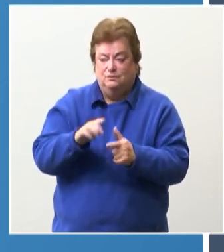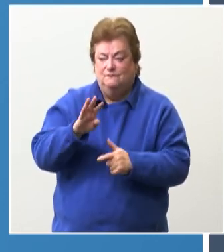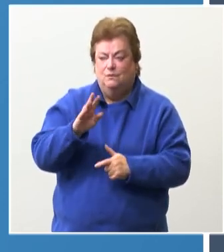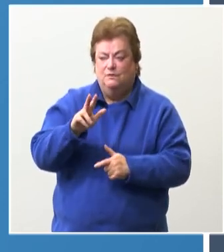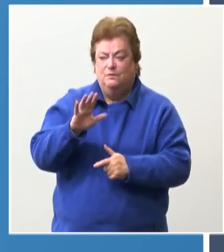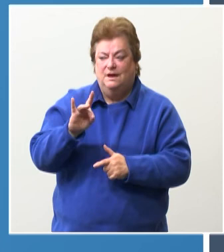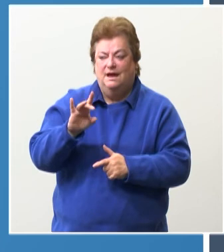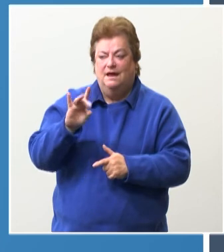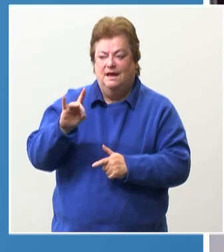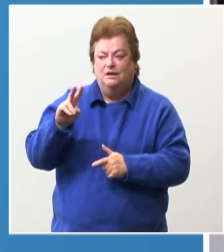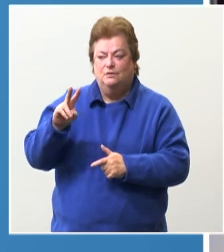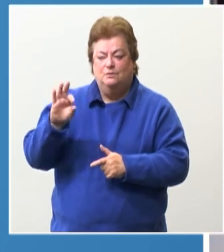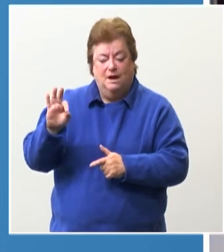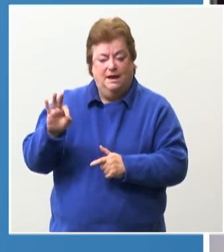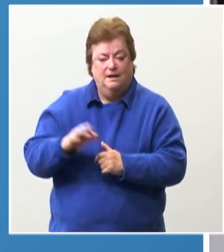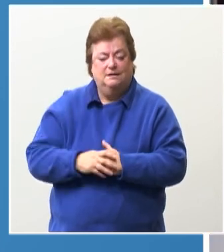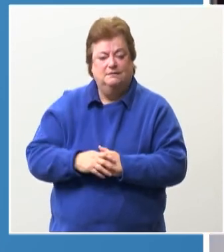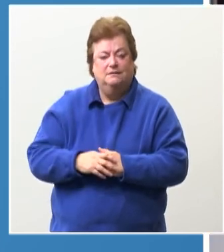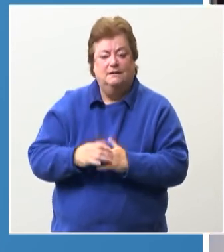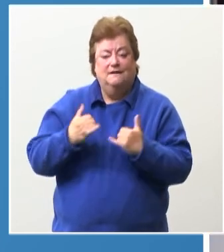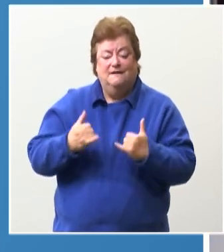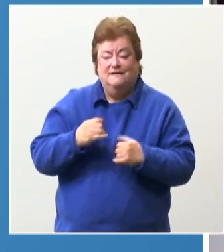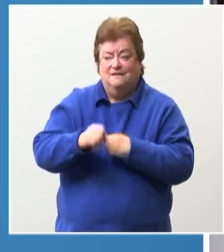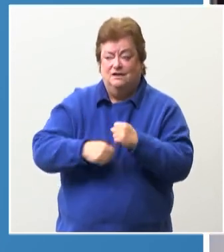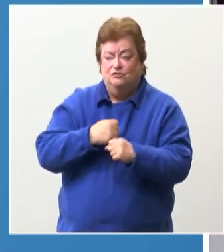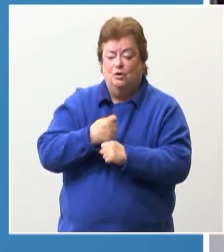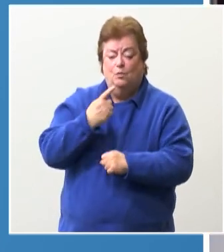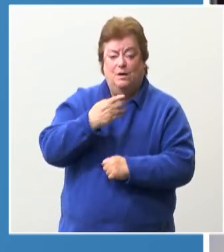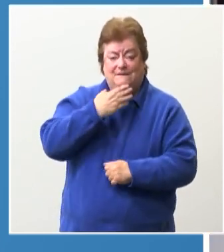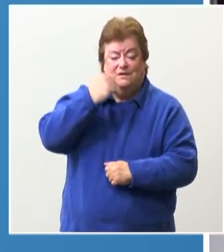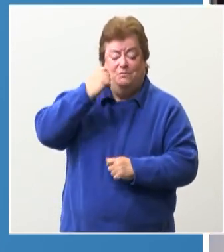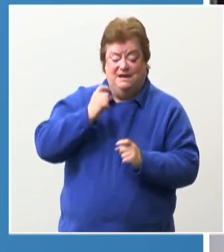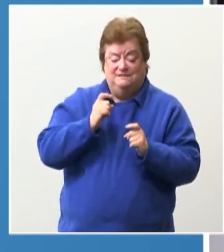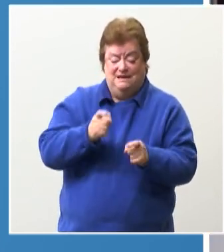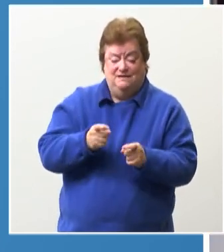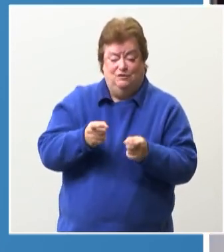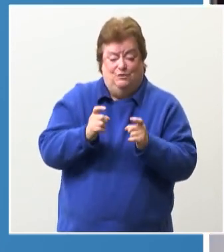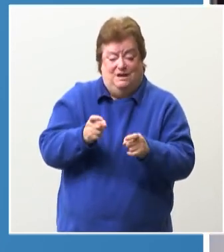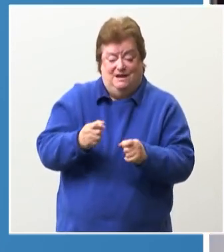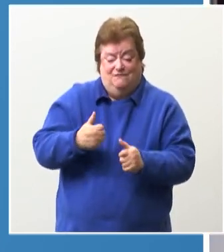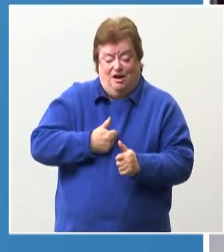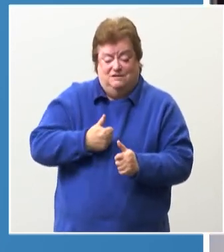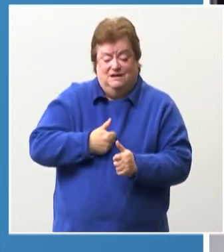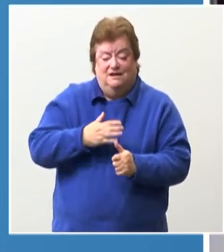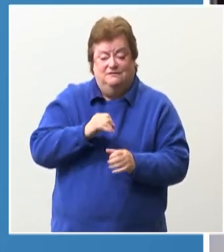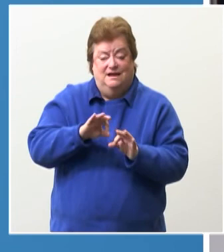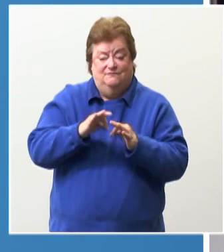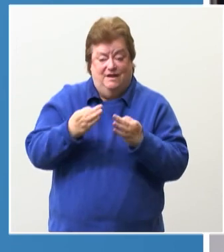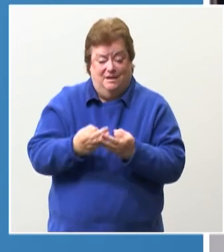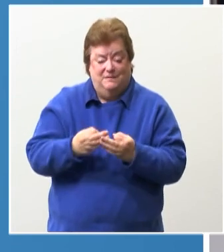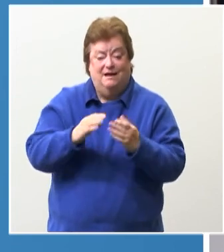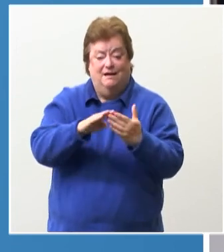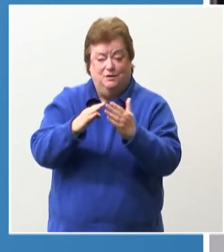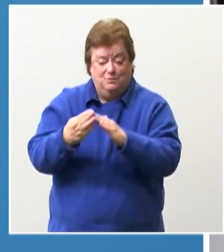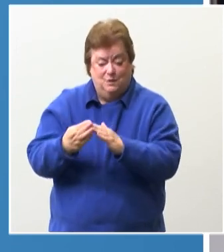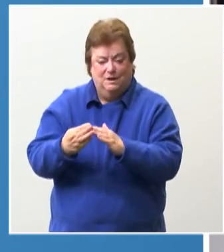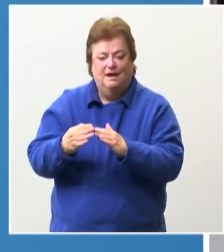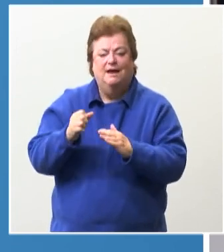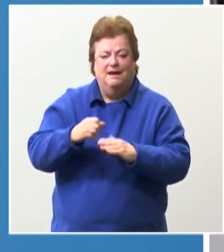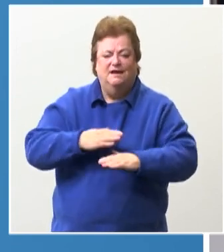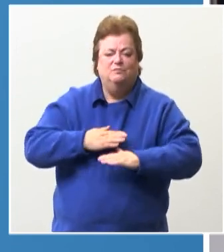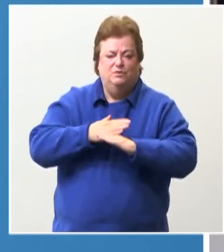438-829. This year, one of the best gifts we can give ourselves, our families, and the community is protection